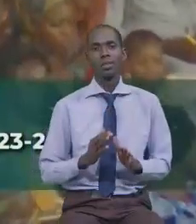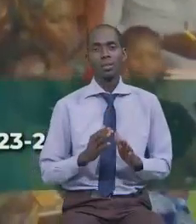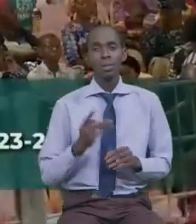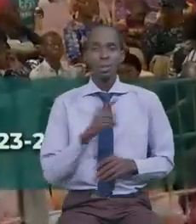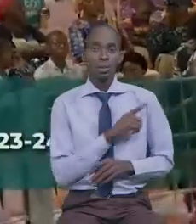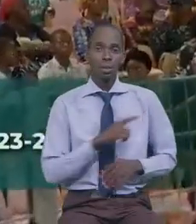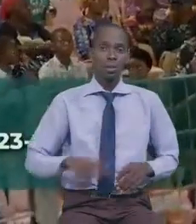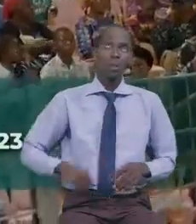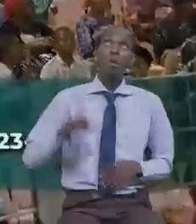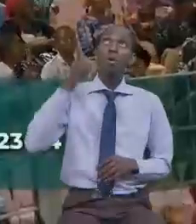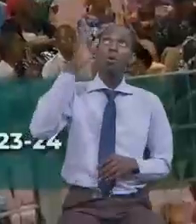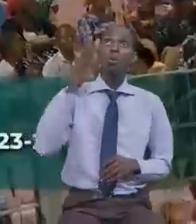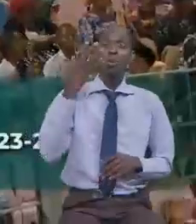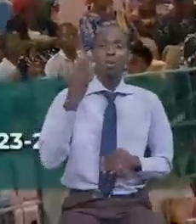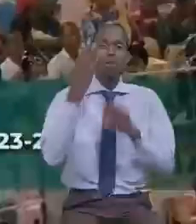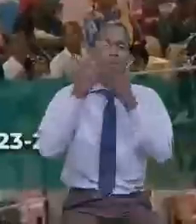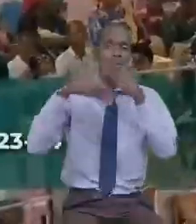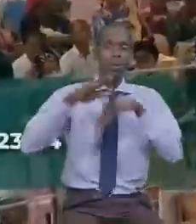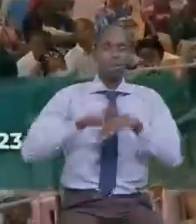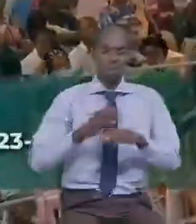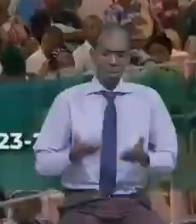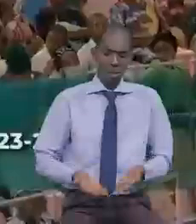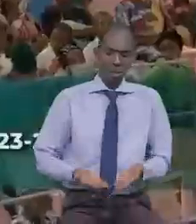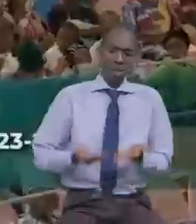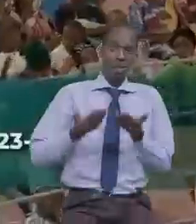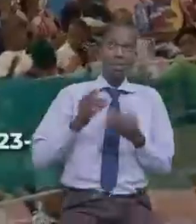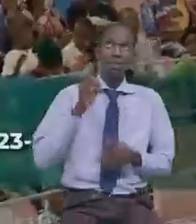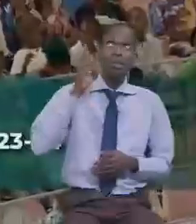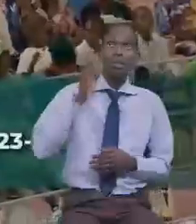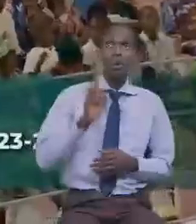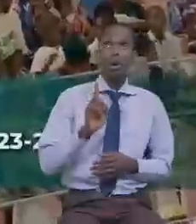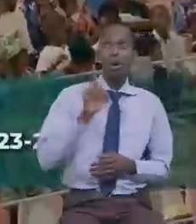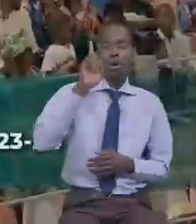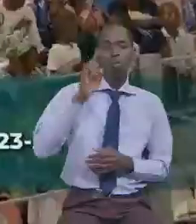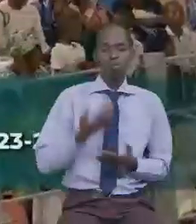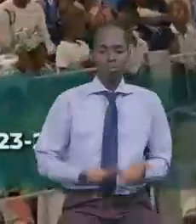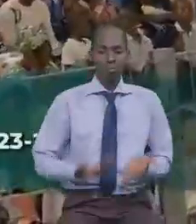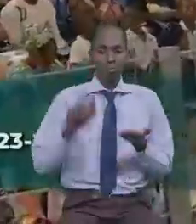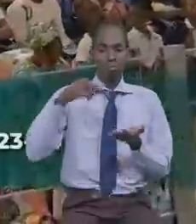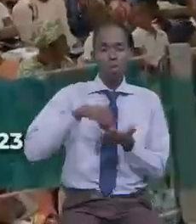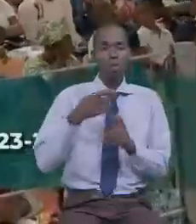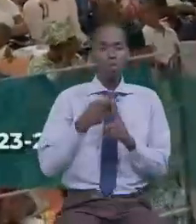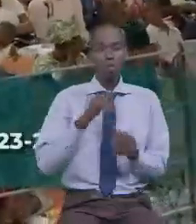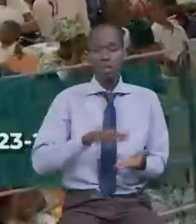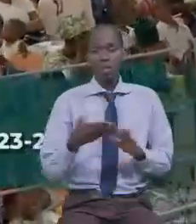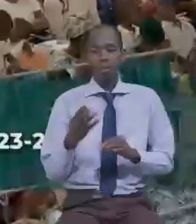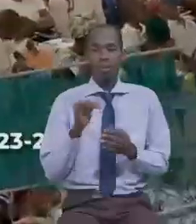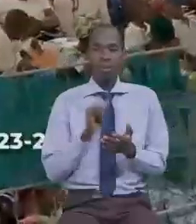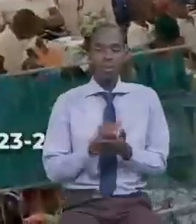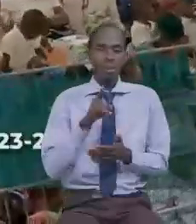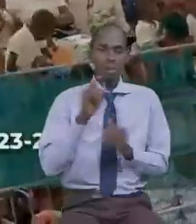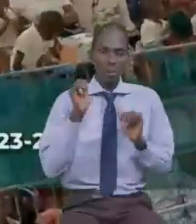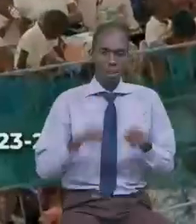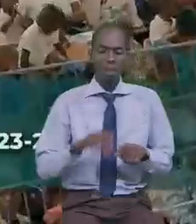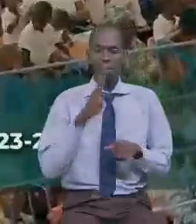heaven lifted him up. He rose from the dead so that he will be a